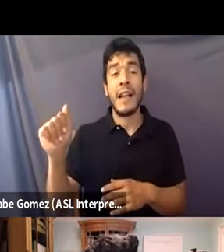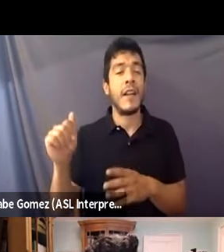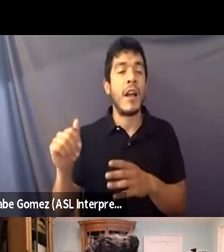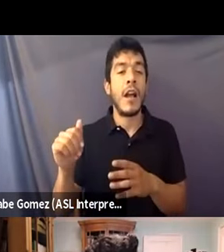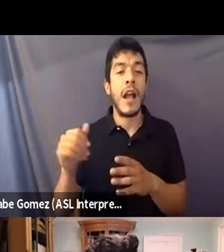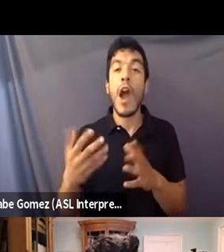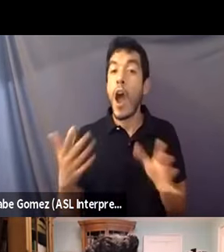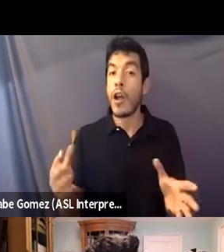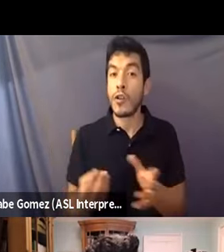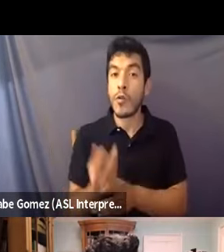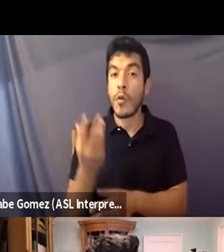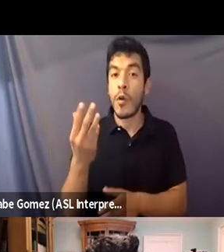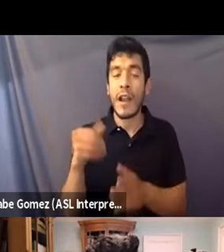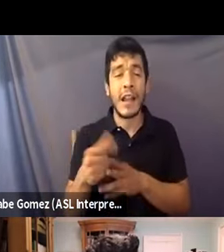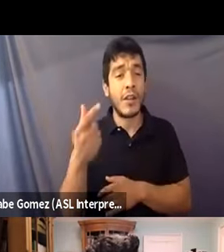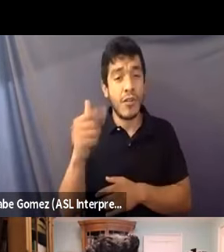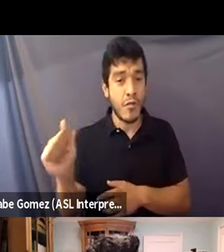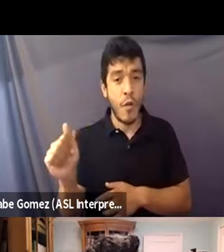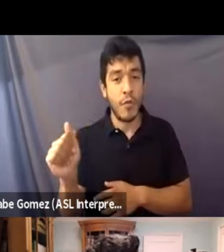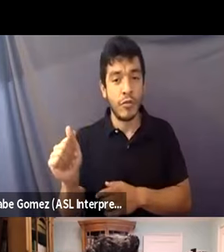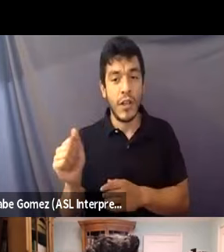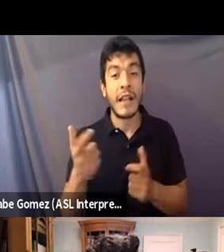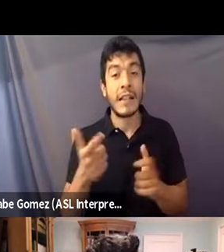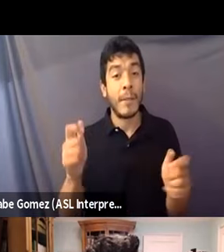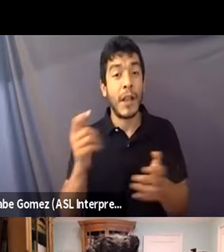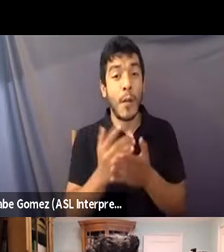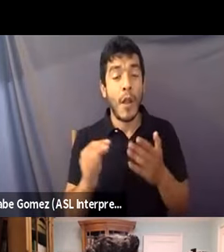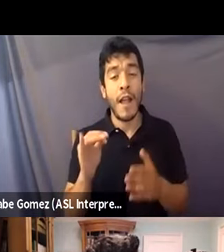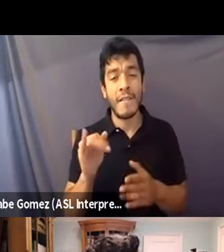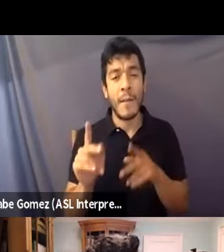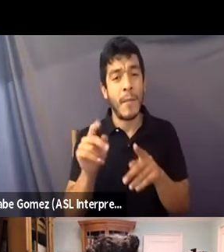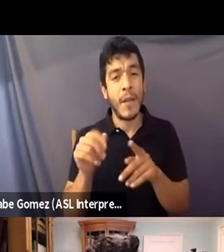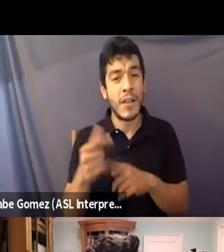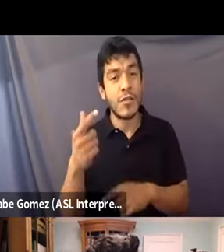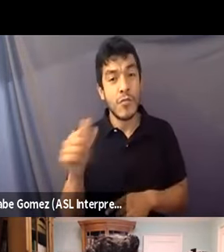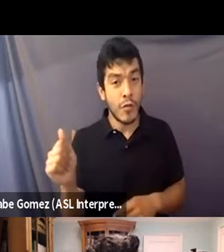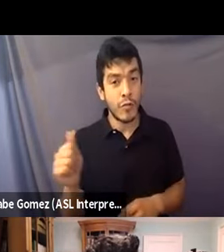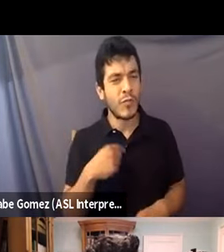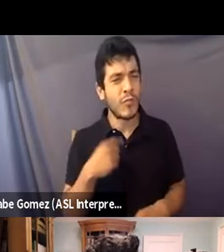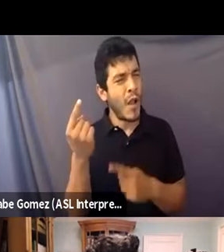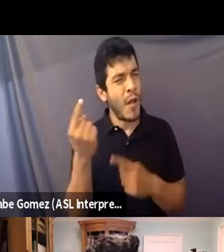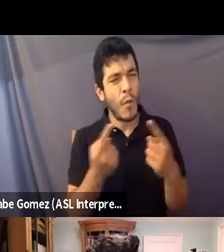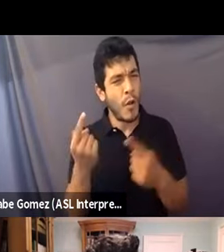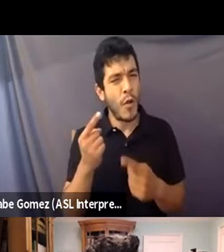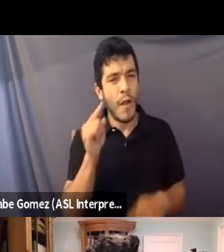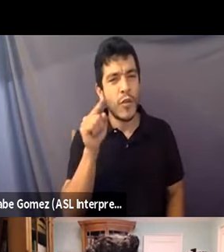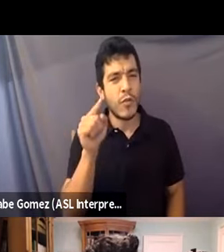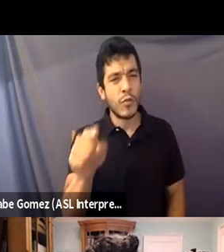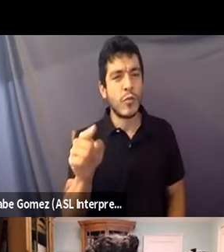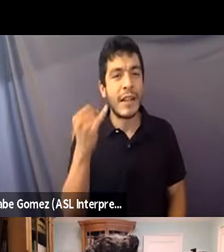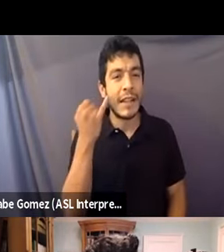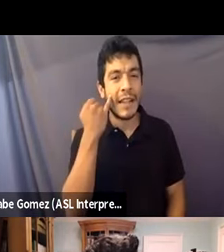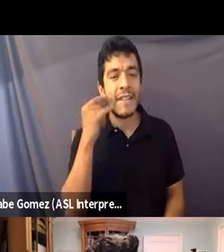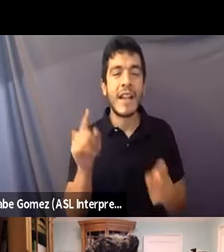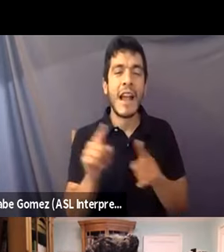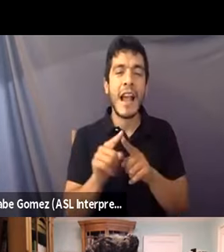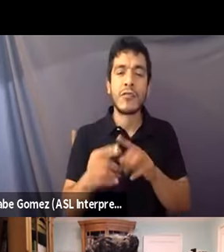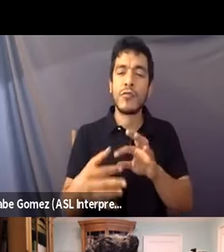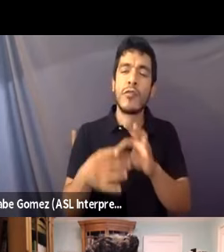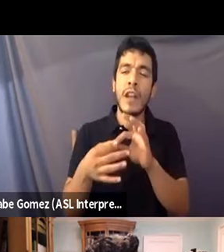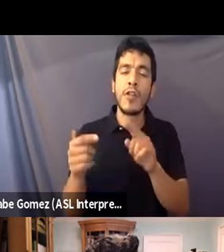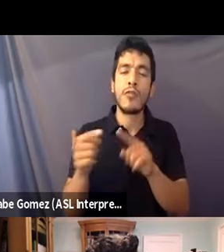well in Georgia and as a significant part of the population in Georgia. And so I'm wondering from you if, as it relates to democracy